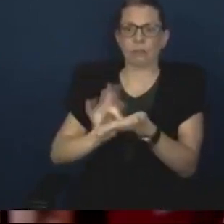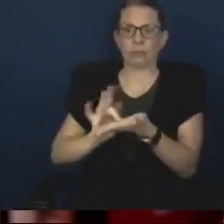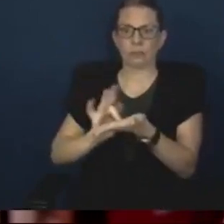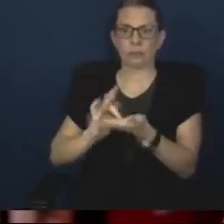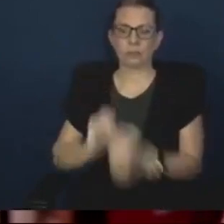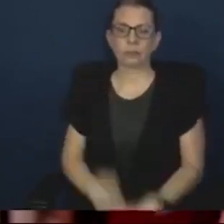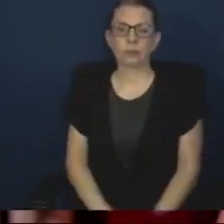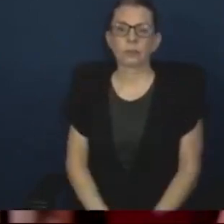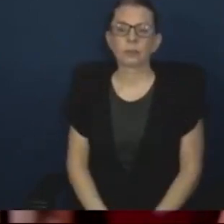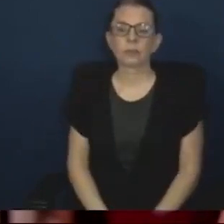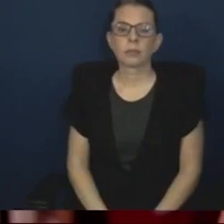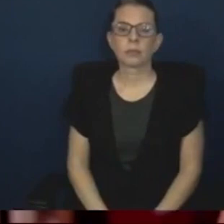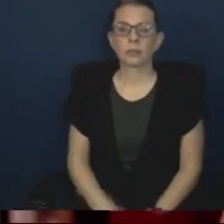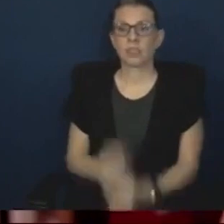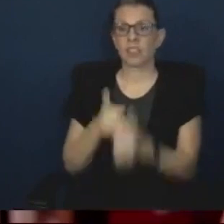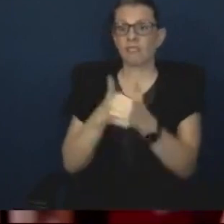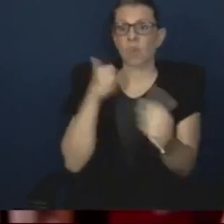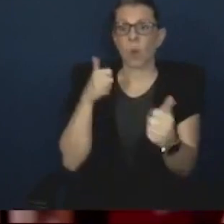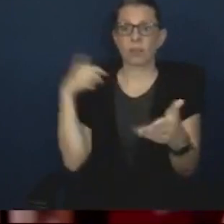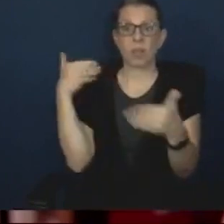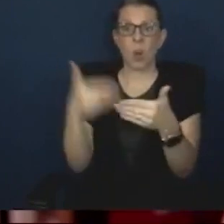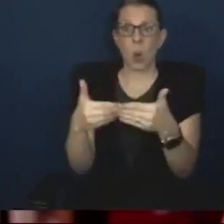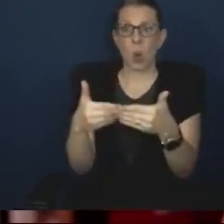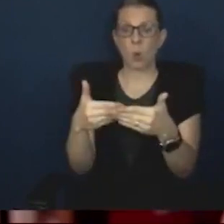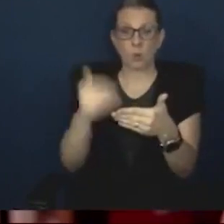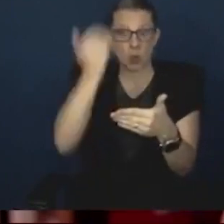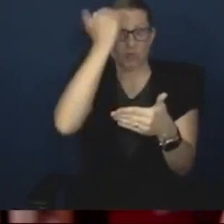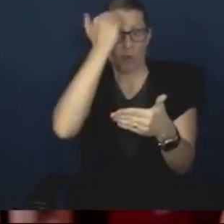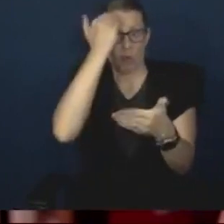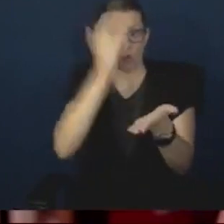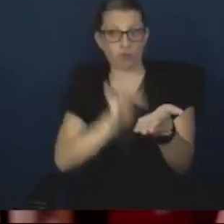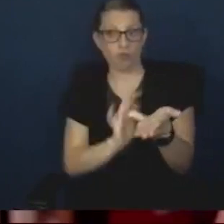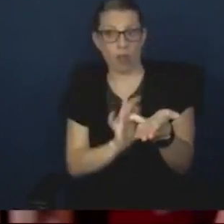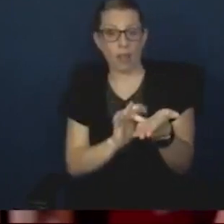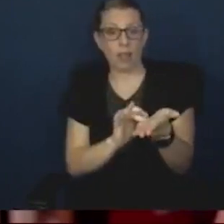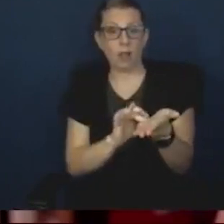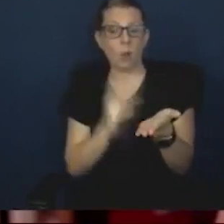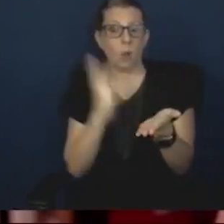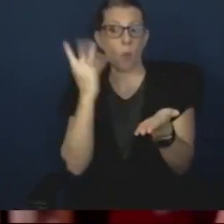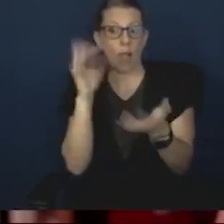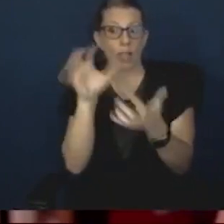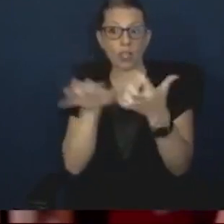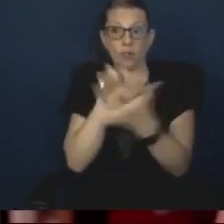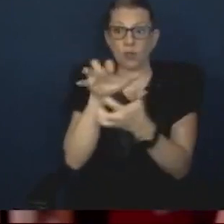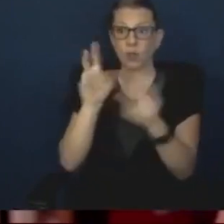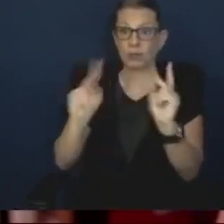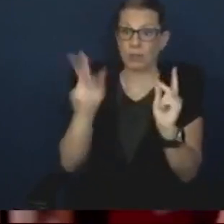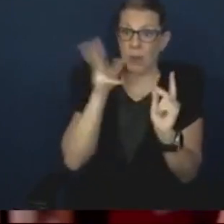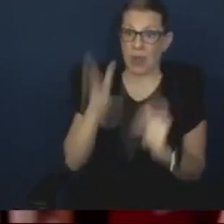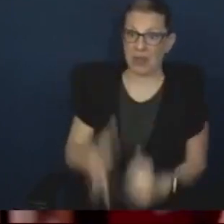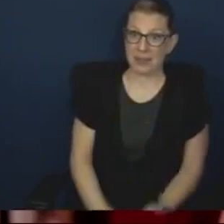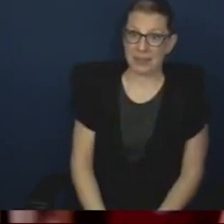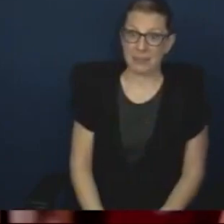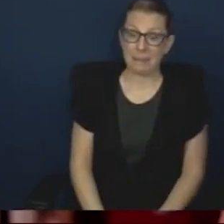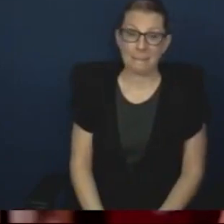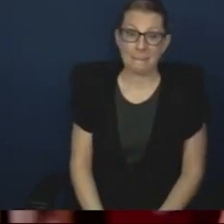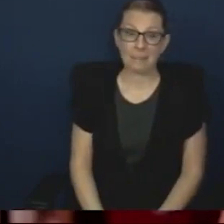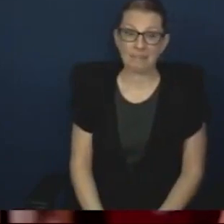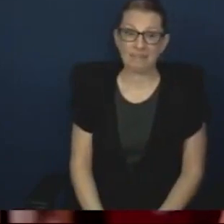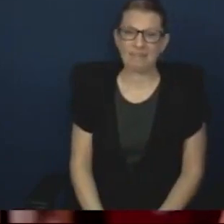you have to avoid getting close to a known drug. Otherwise, you can confuse people. So I'm not a big fan